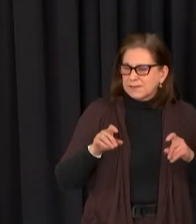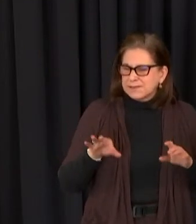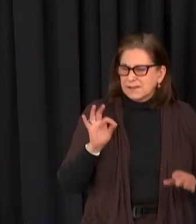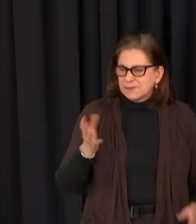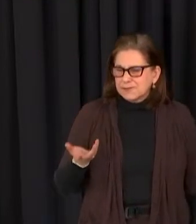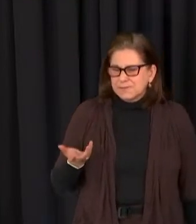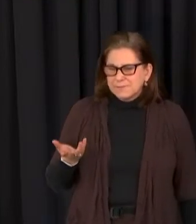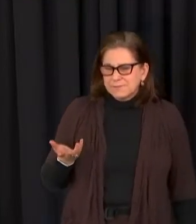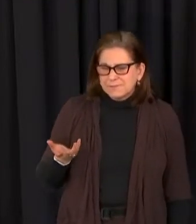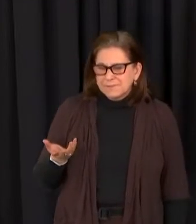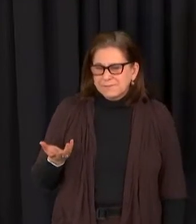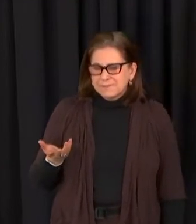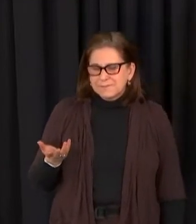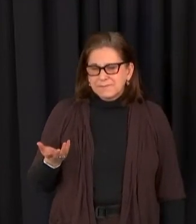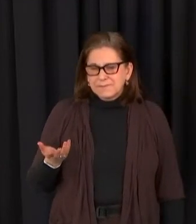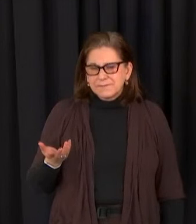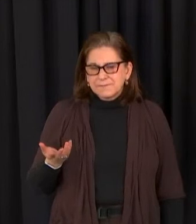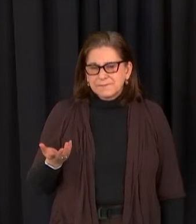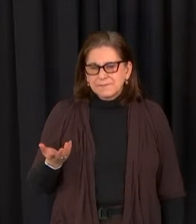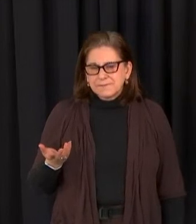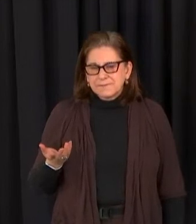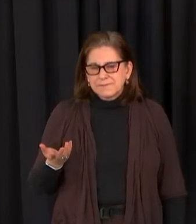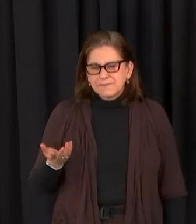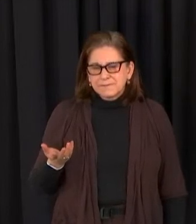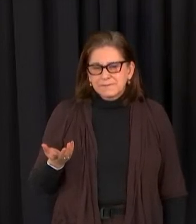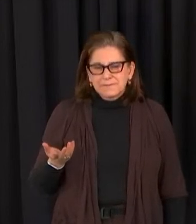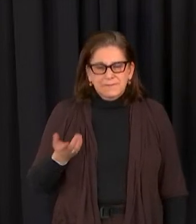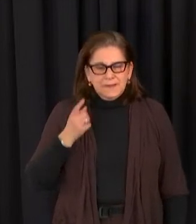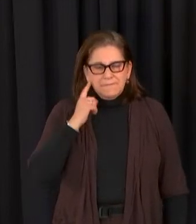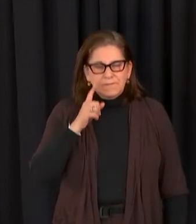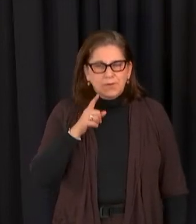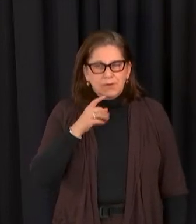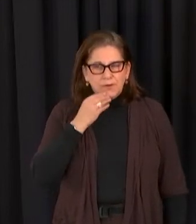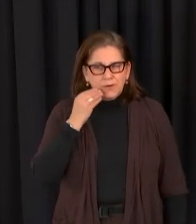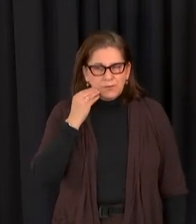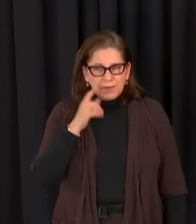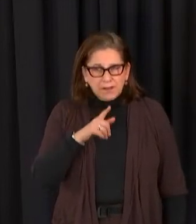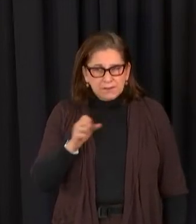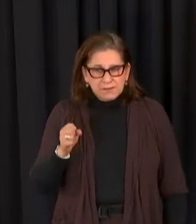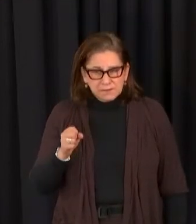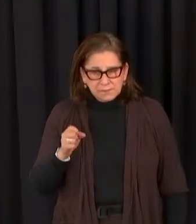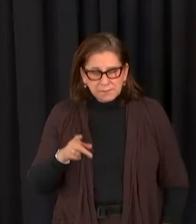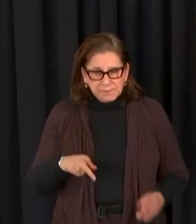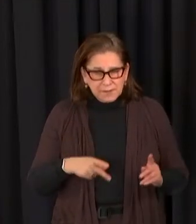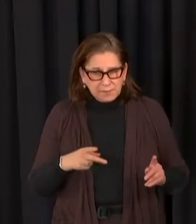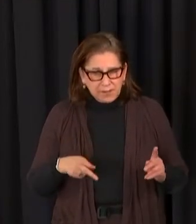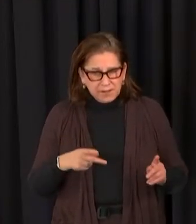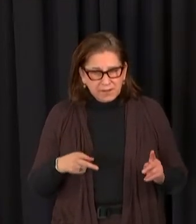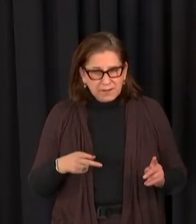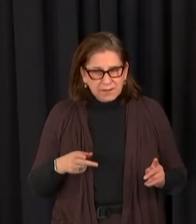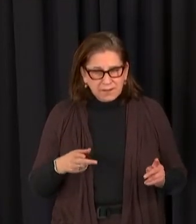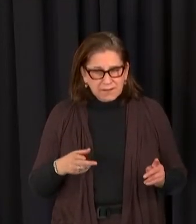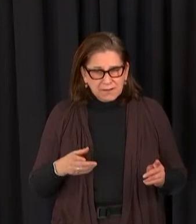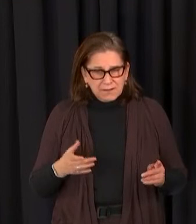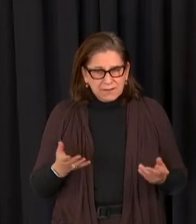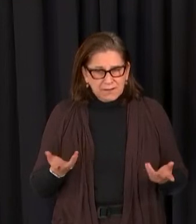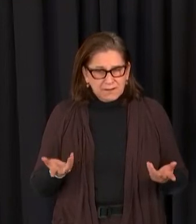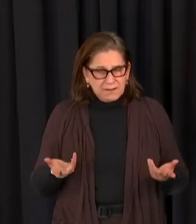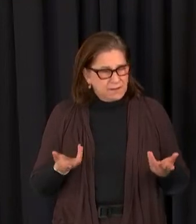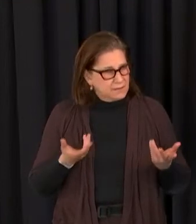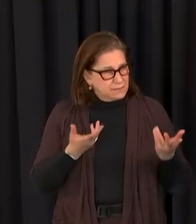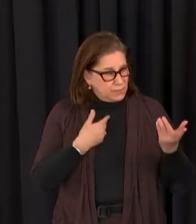very closely. Are we looking at, another situation where the city has to board up again? Can you share a little bit of some of the conversations being